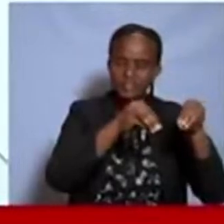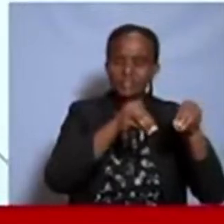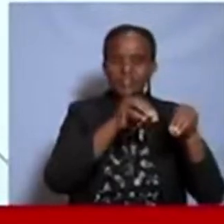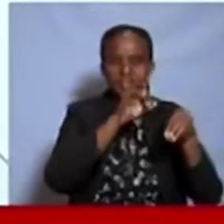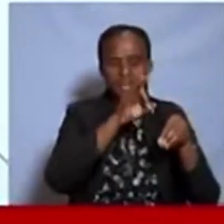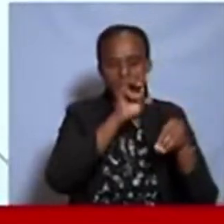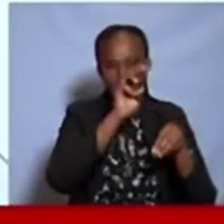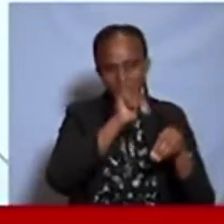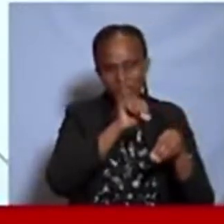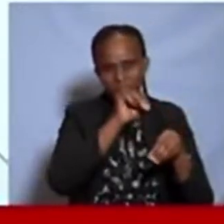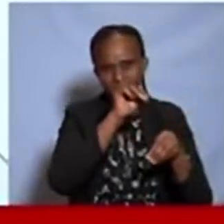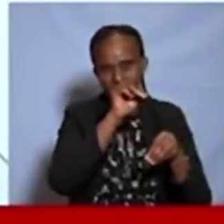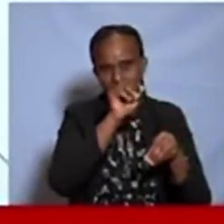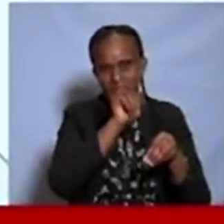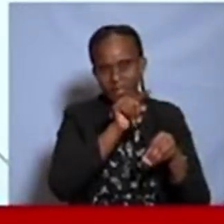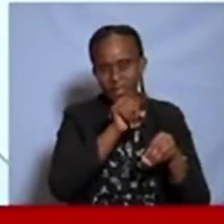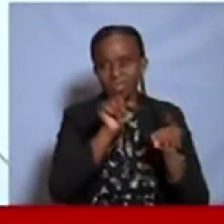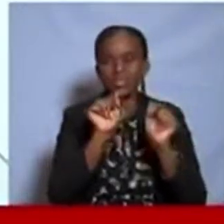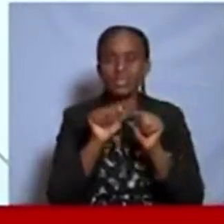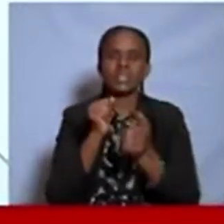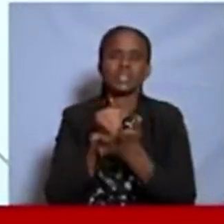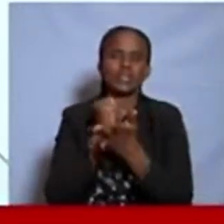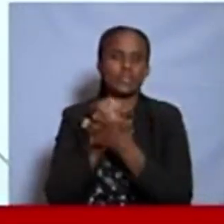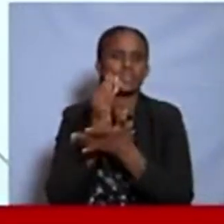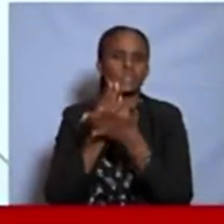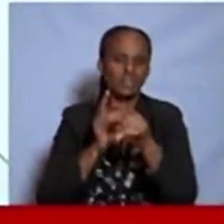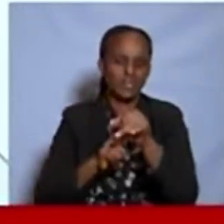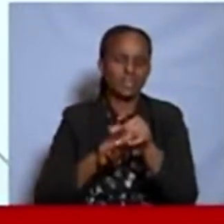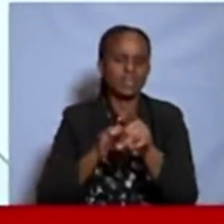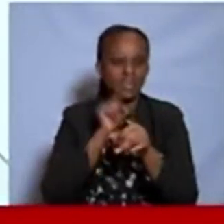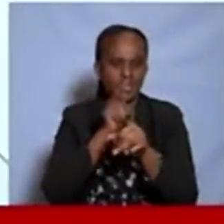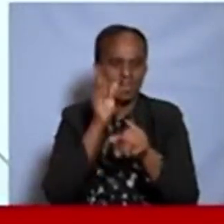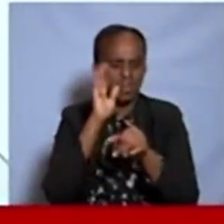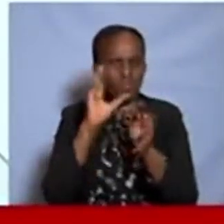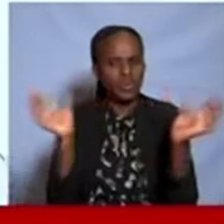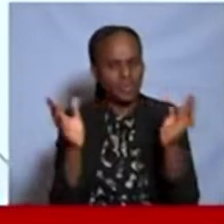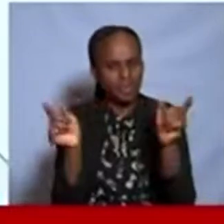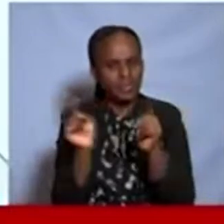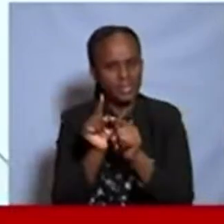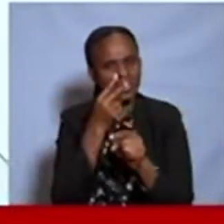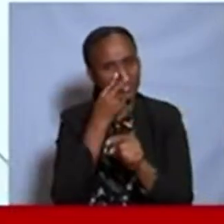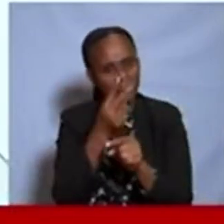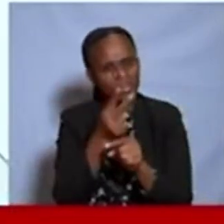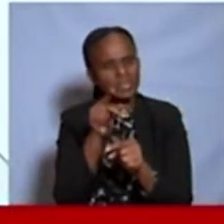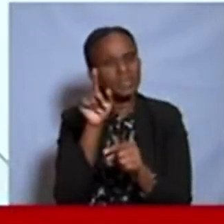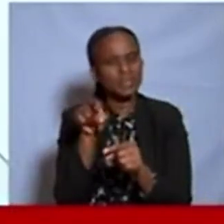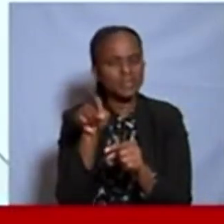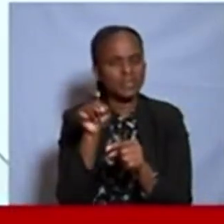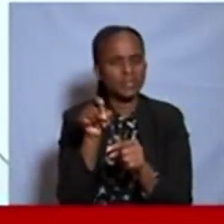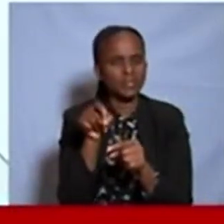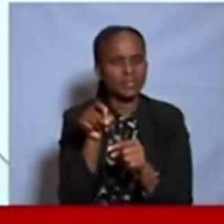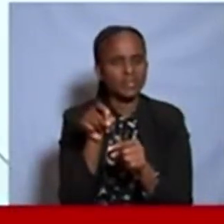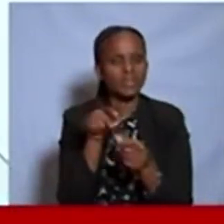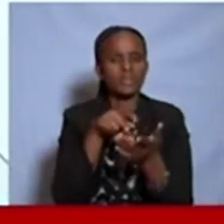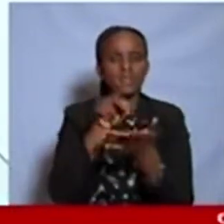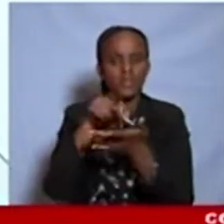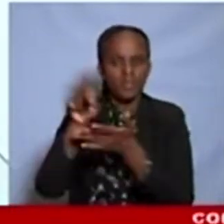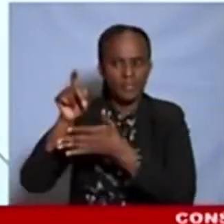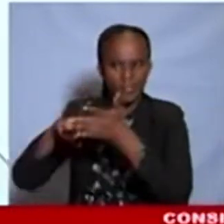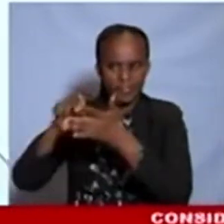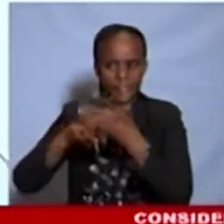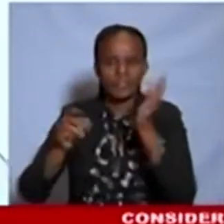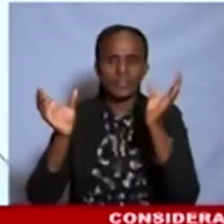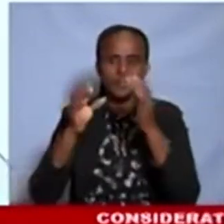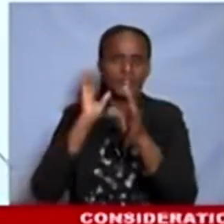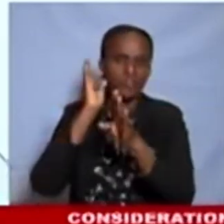those things. You can also help them sometimes. And this will encourage them to see the need of paying tax to the